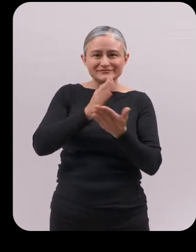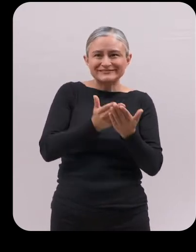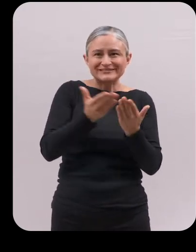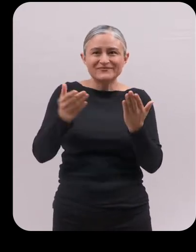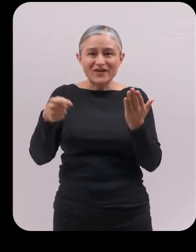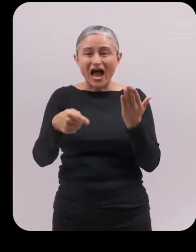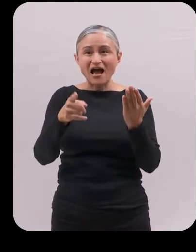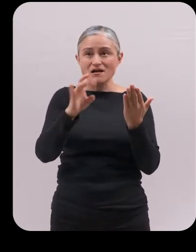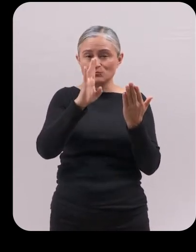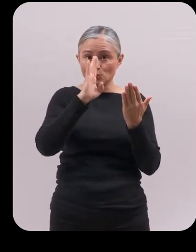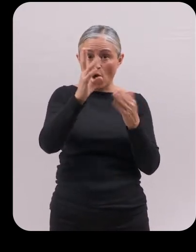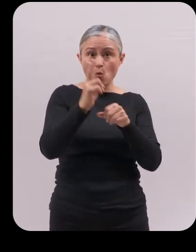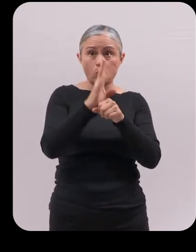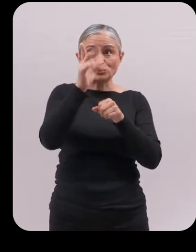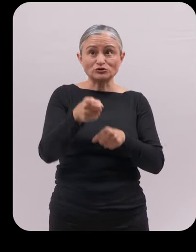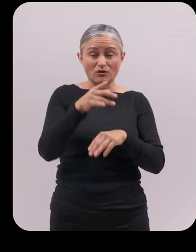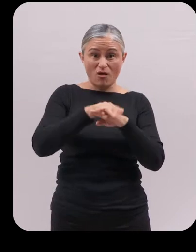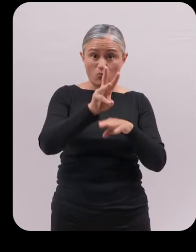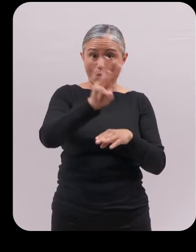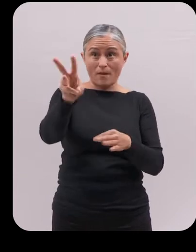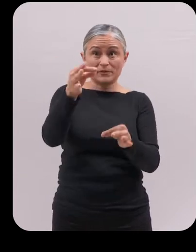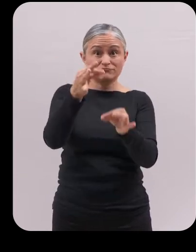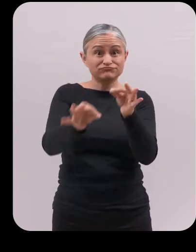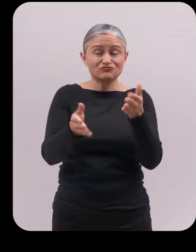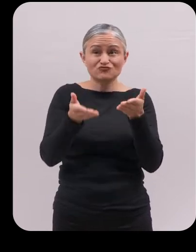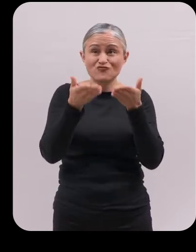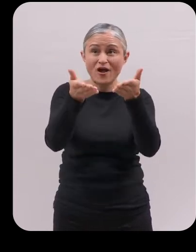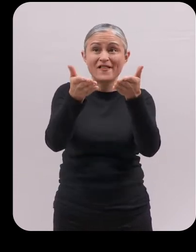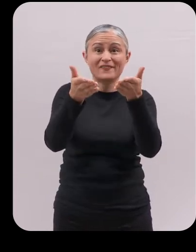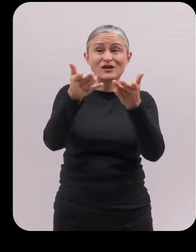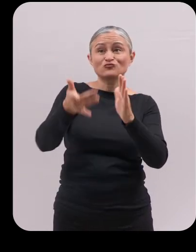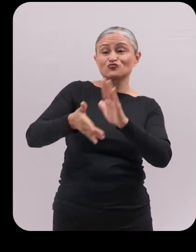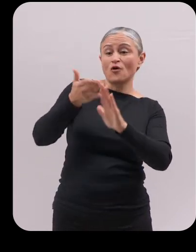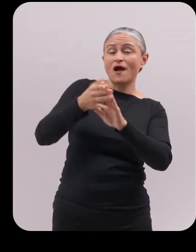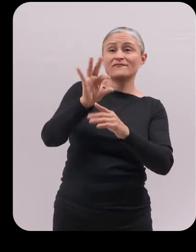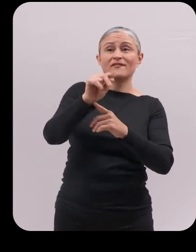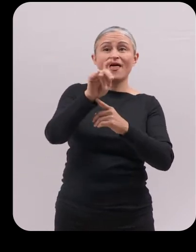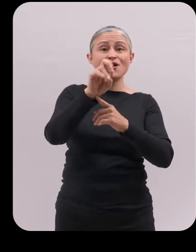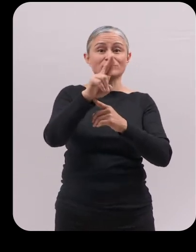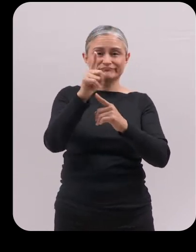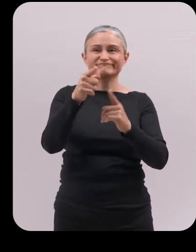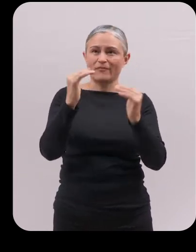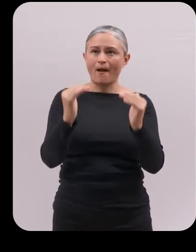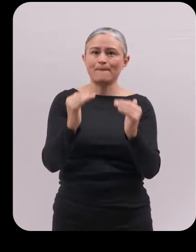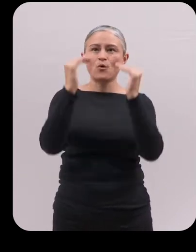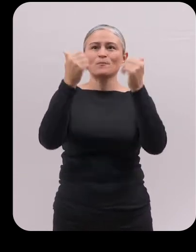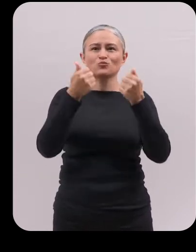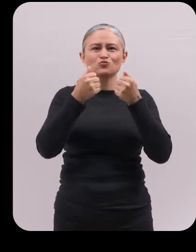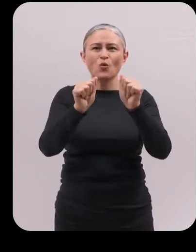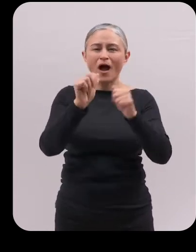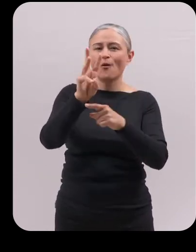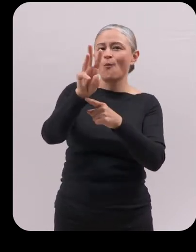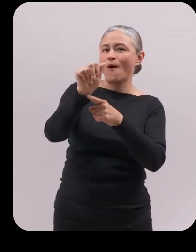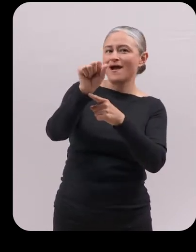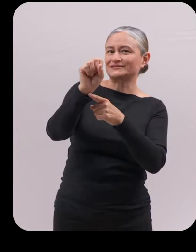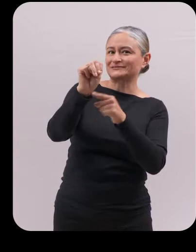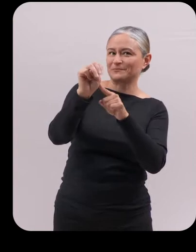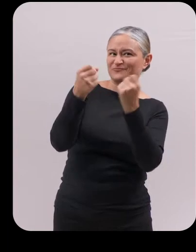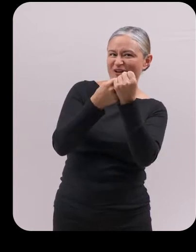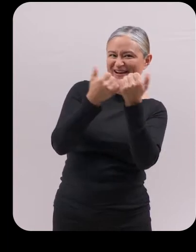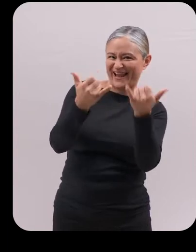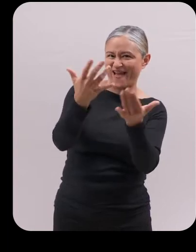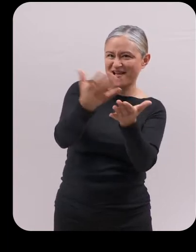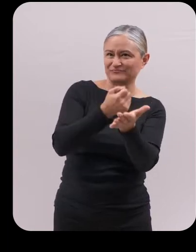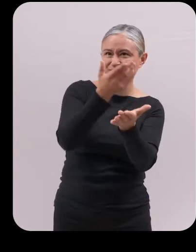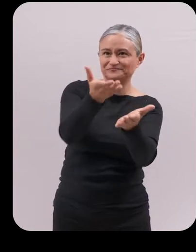to users on the web. Run Flutter Upgrade and try WASM support today. All right, you've got your front end up and running